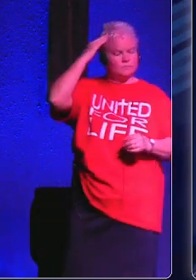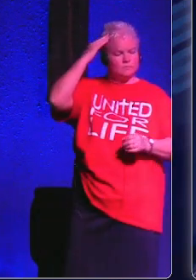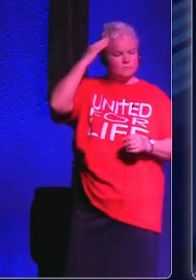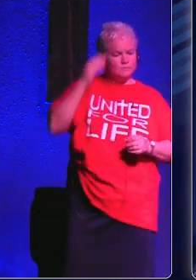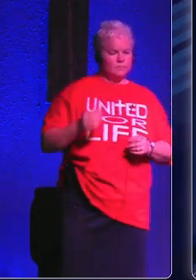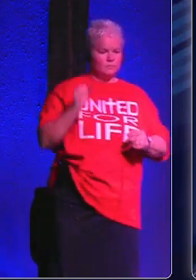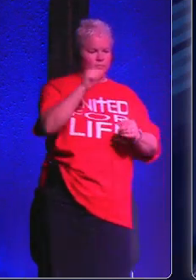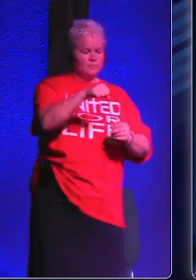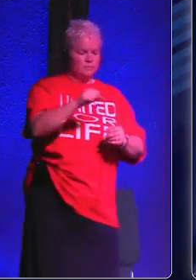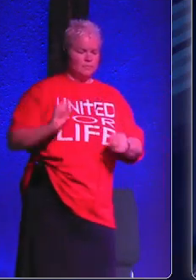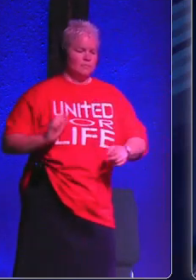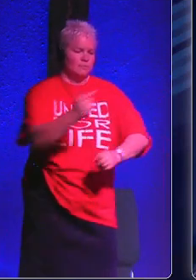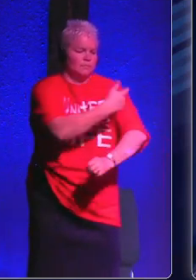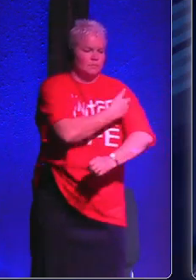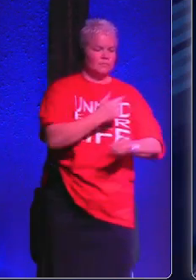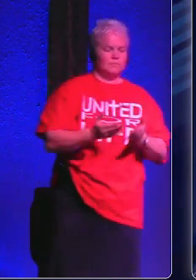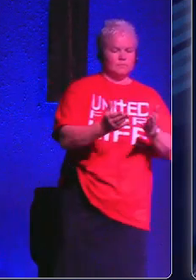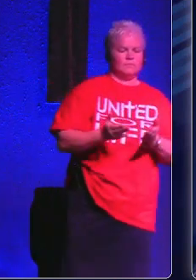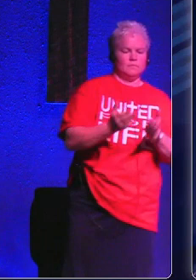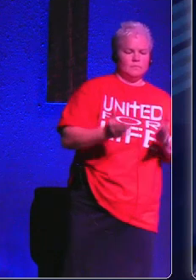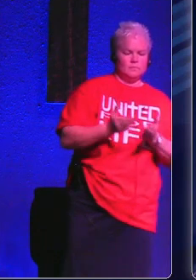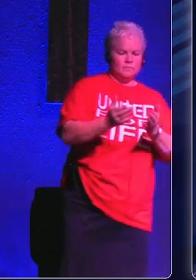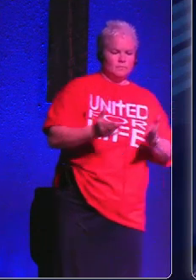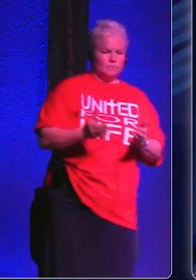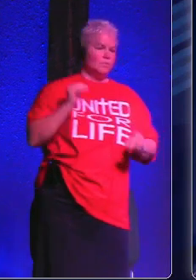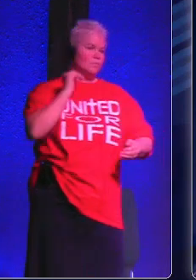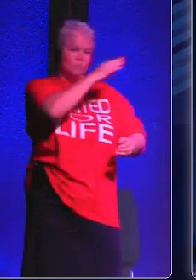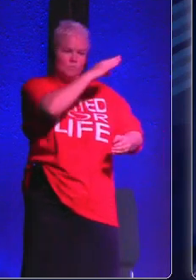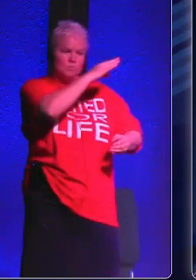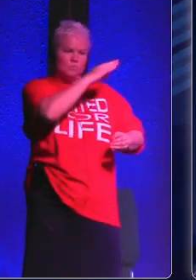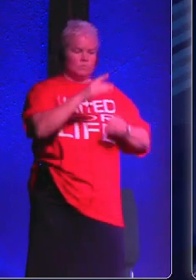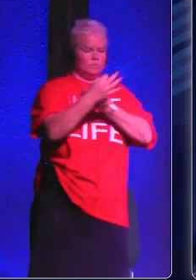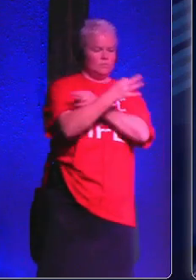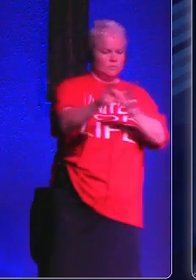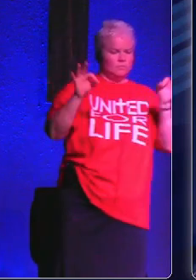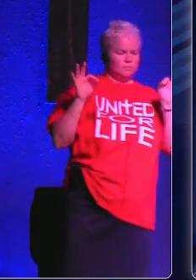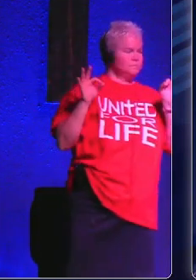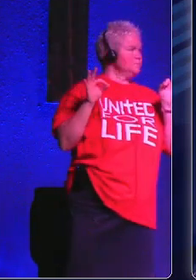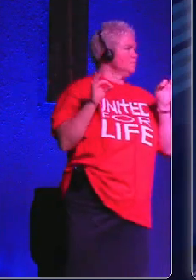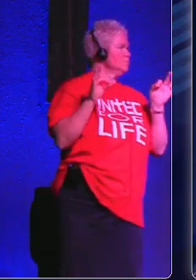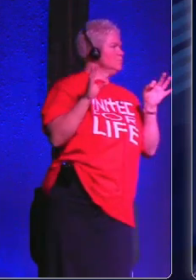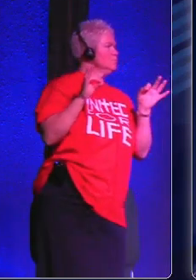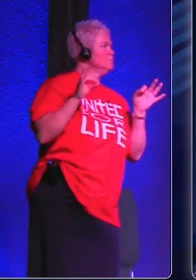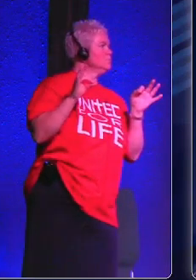as everyone here knows, there's a counterfeit freedom that is out there.